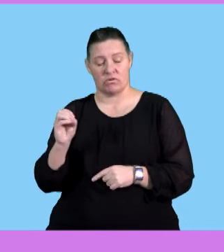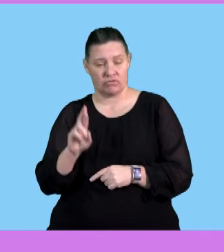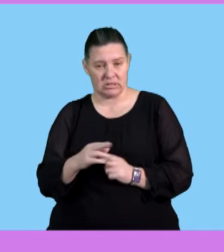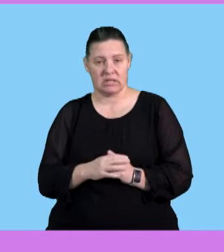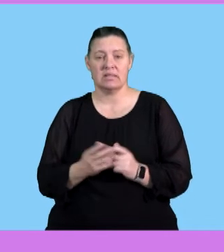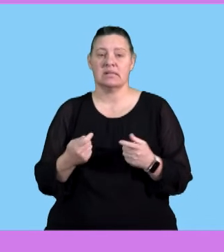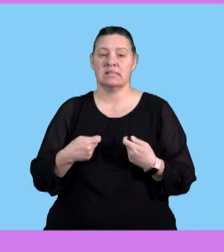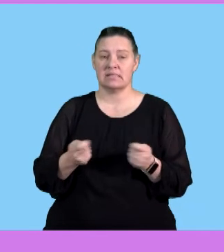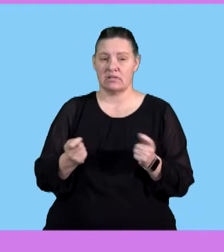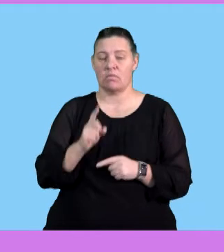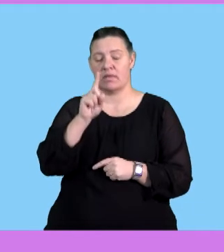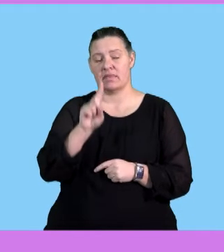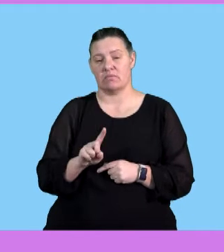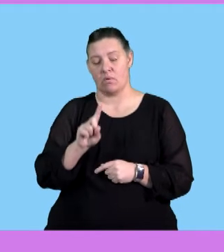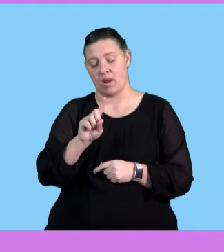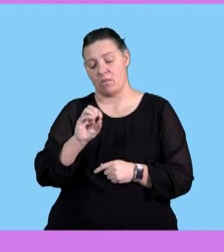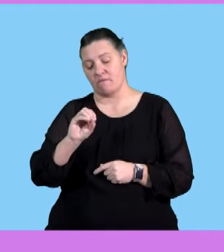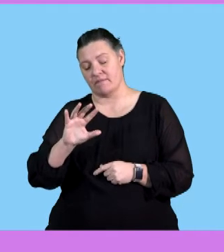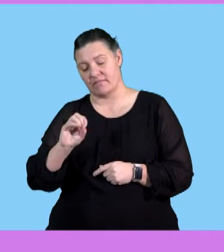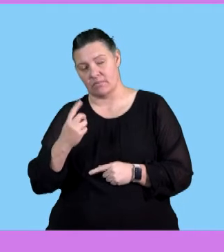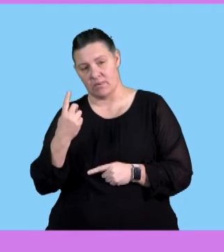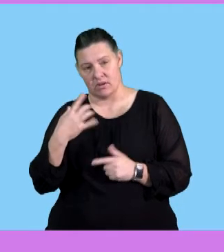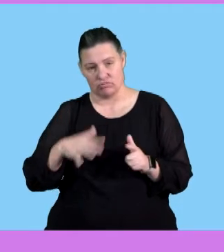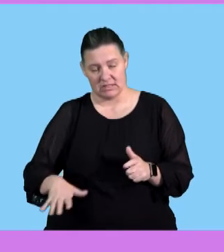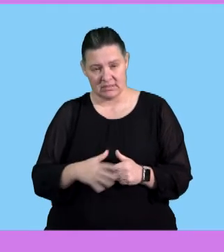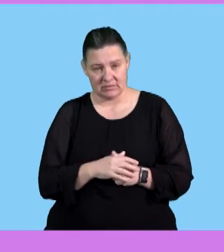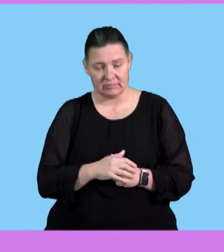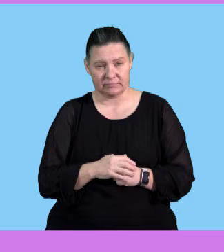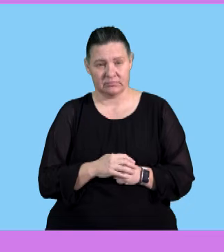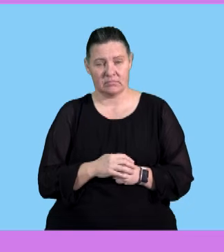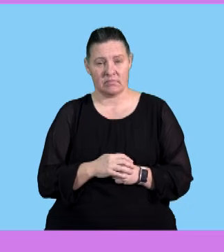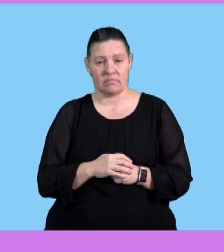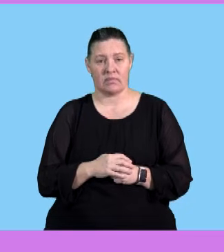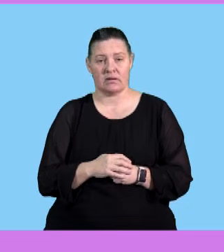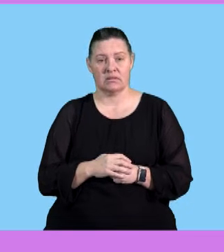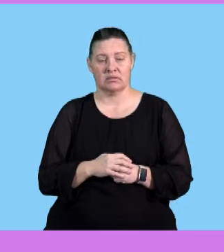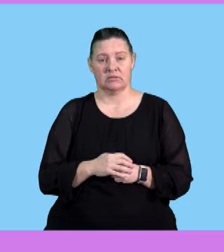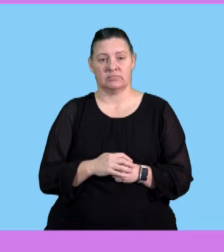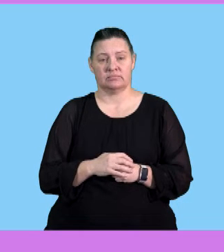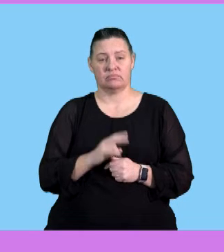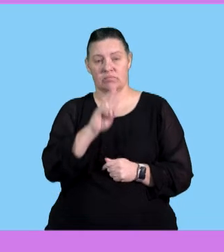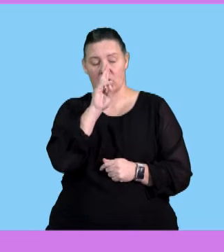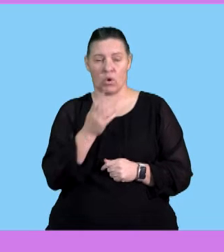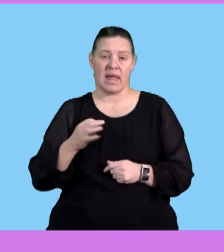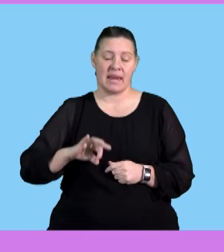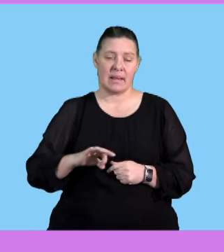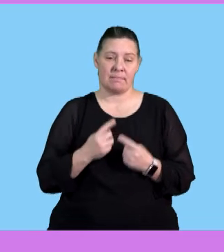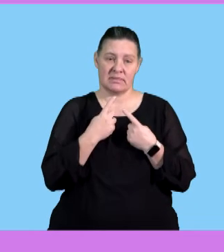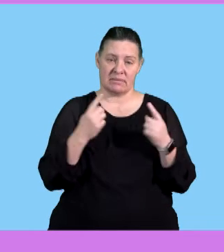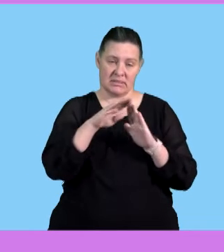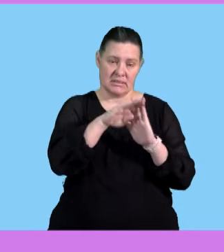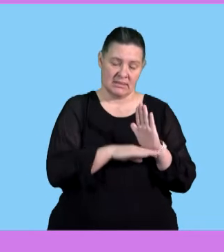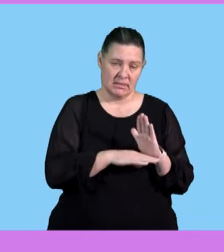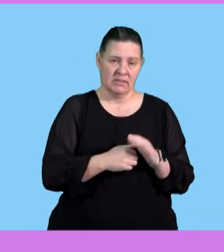and she sells her dresses at 1,050 Rand each. So when we go and look at